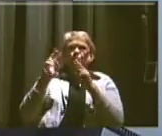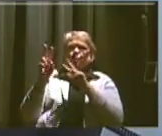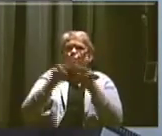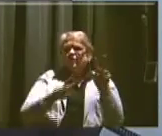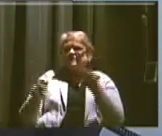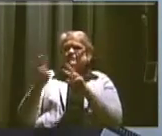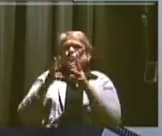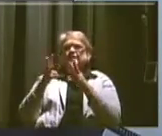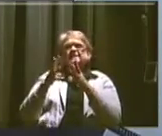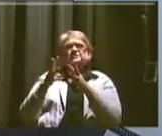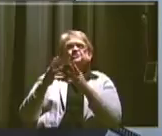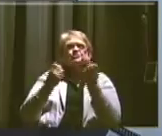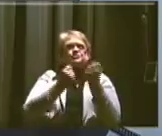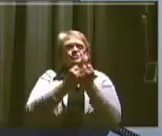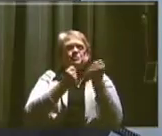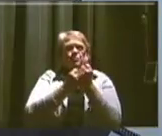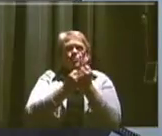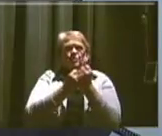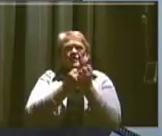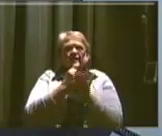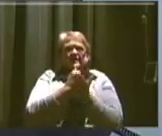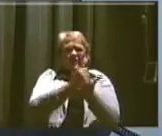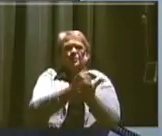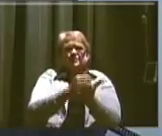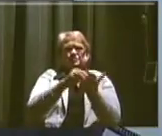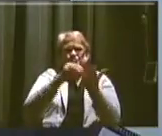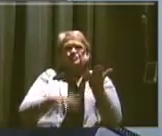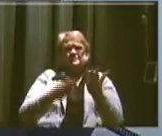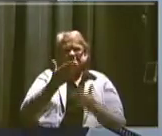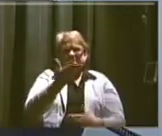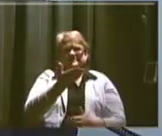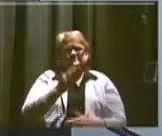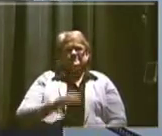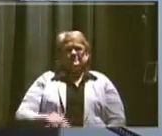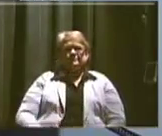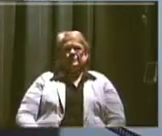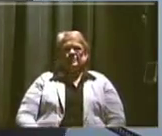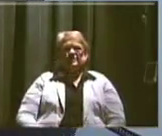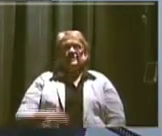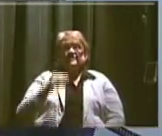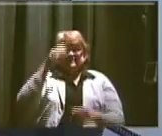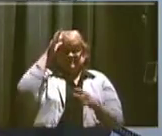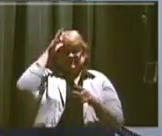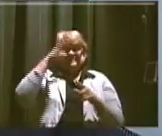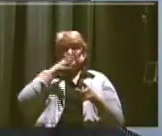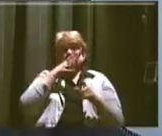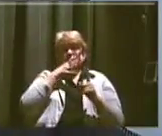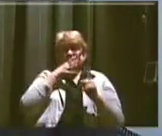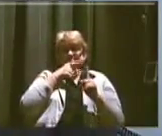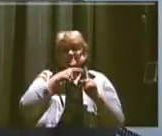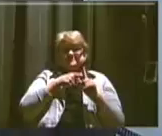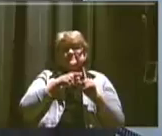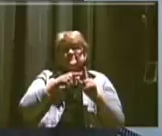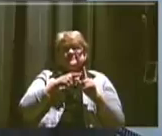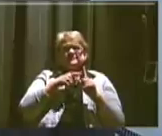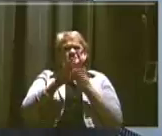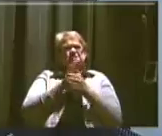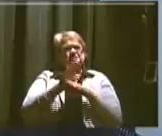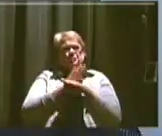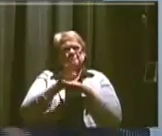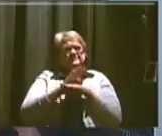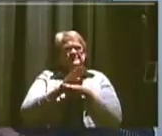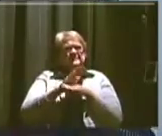and enrich our entire student body. Ms. Ravichandran is so busy contributing to our school,